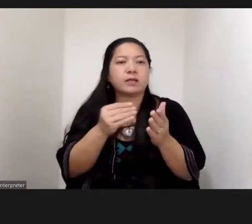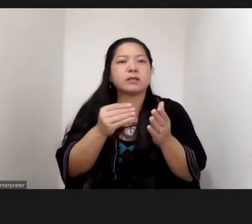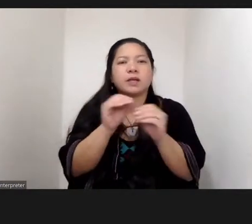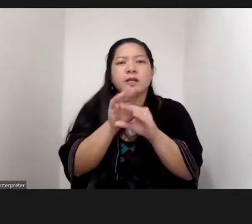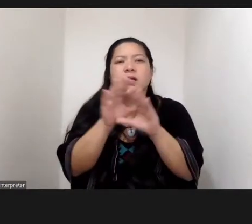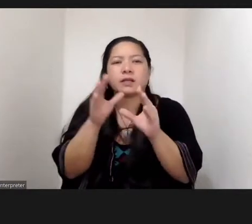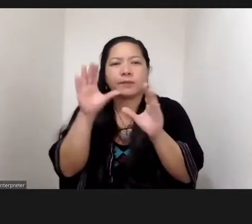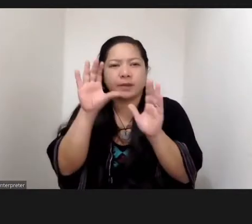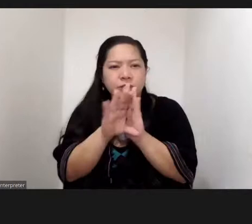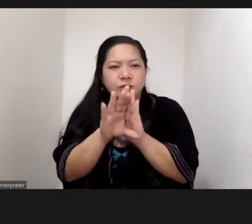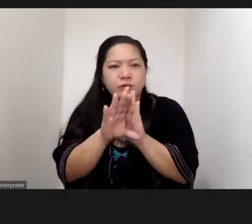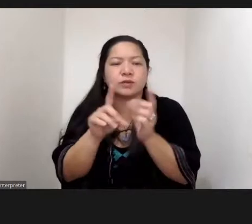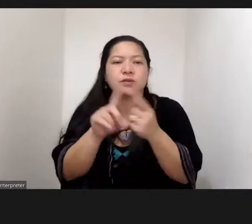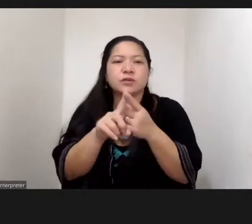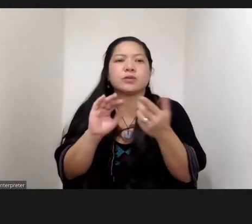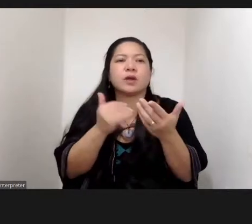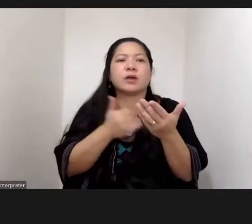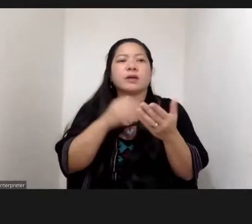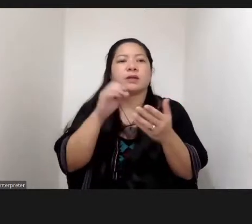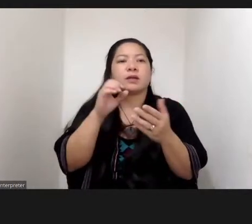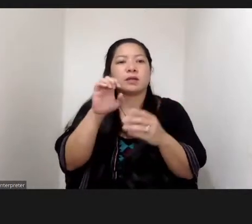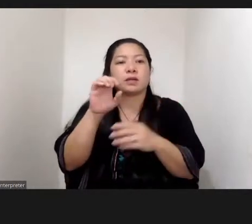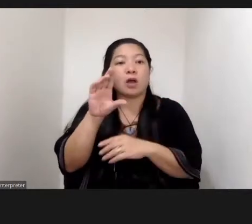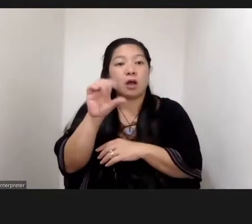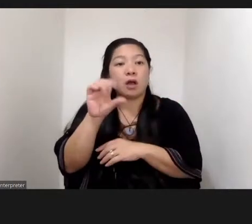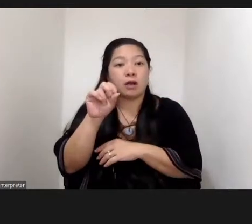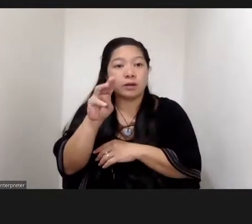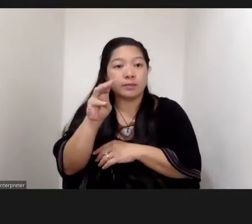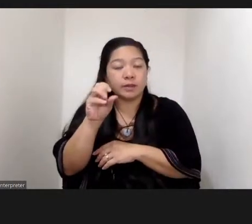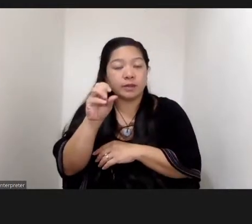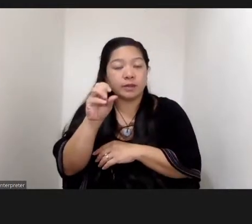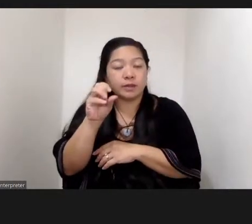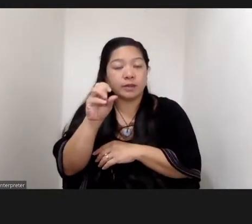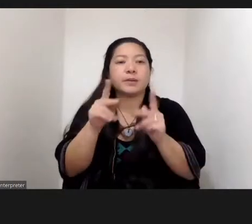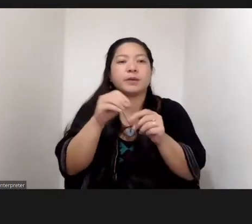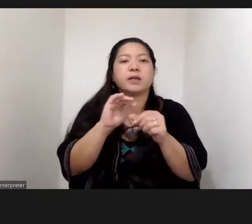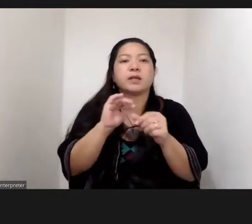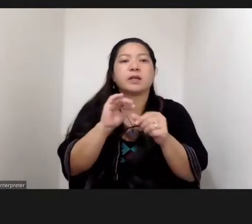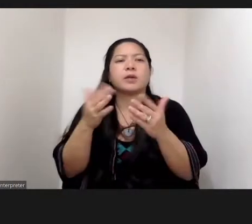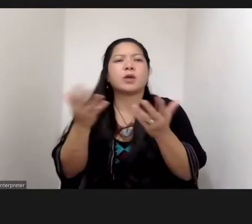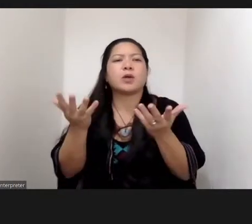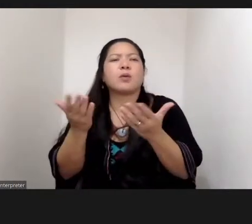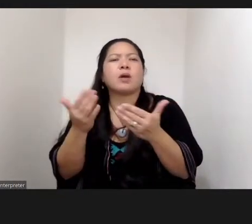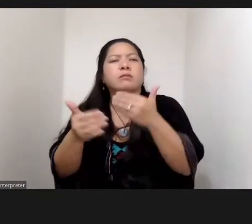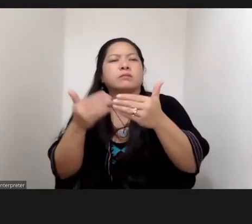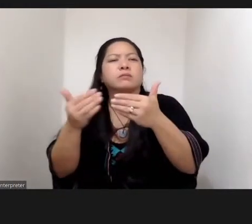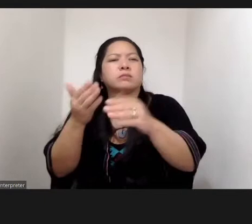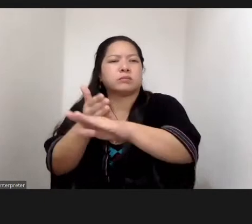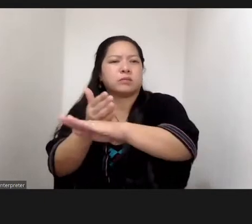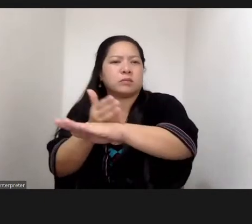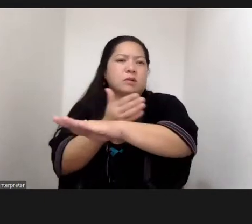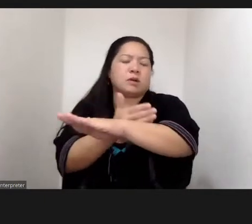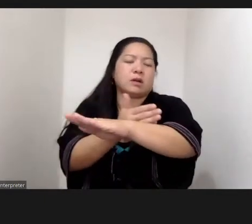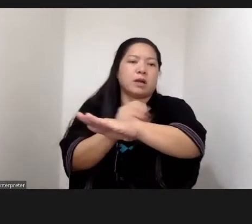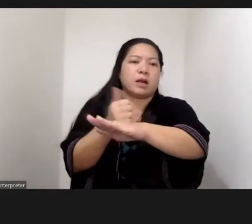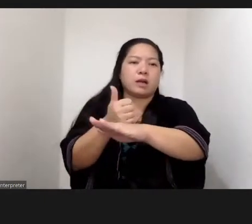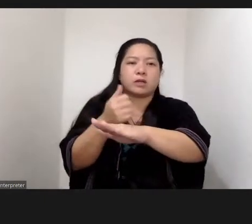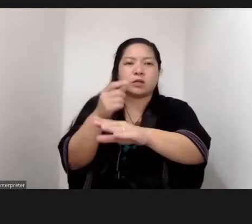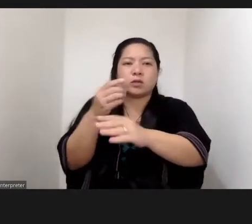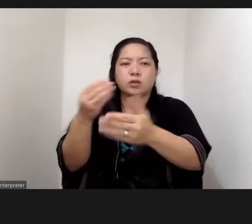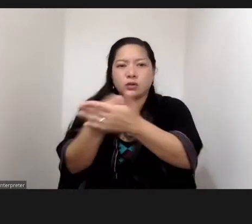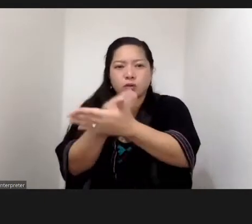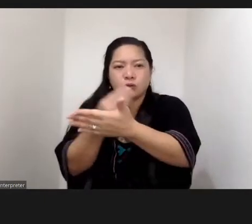to the economy, people in the community on what steps and procedures in case we get any new surges in the